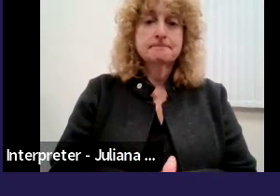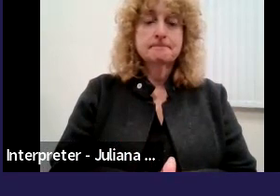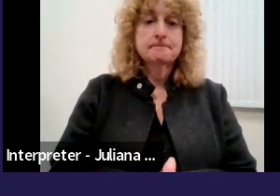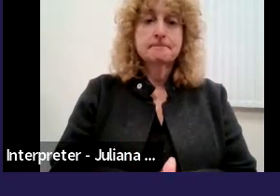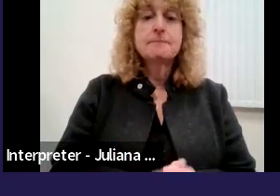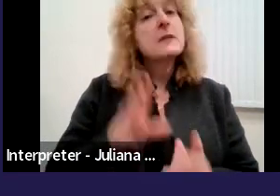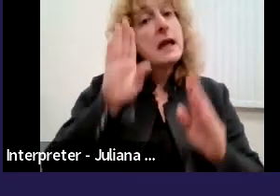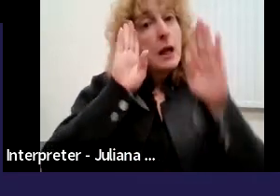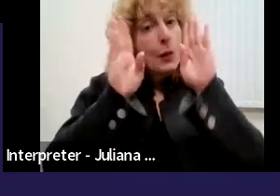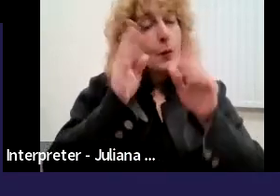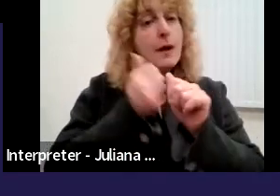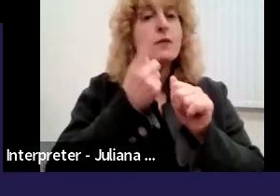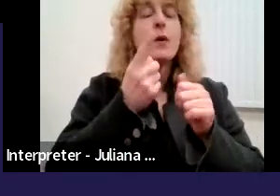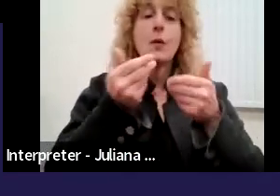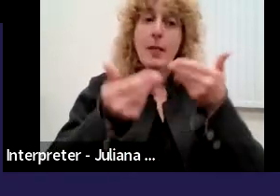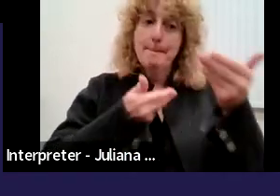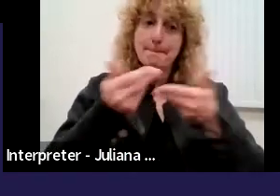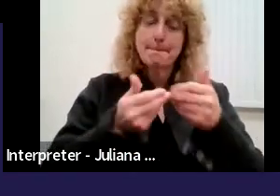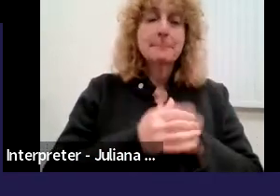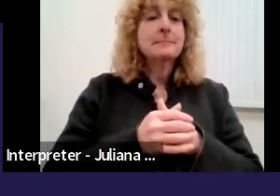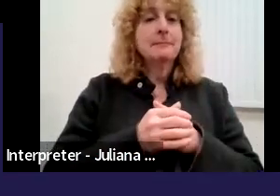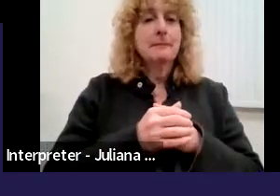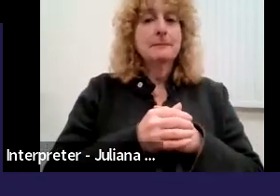Hello, everyone. Welcome.